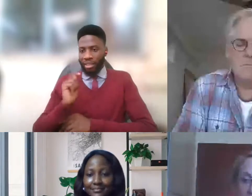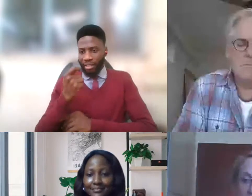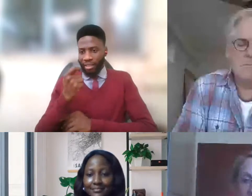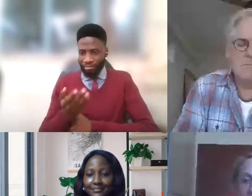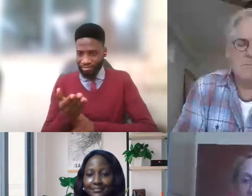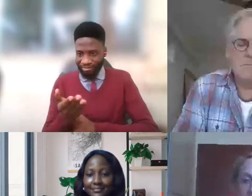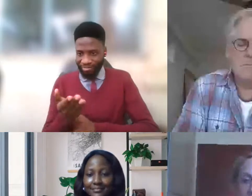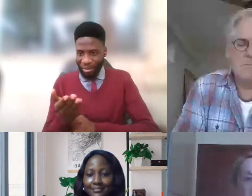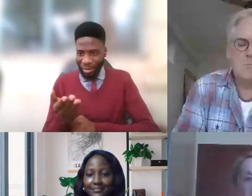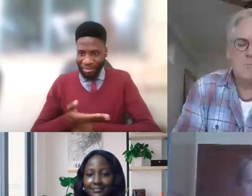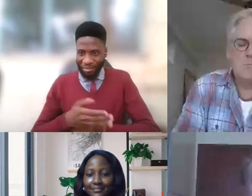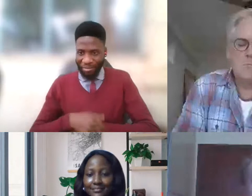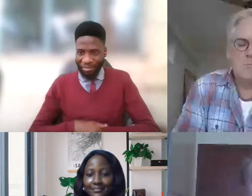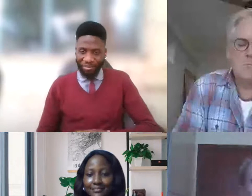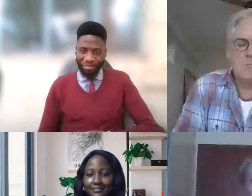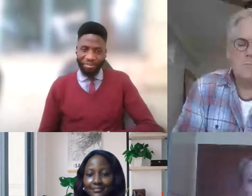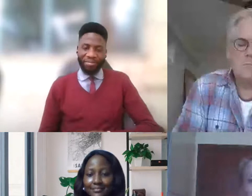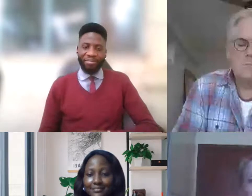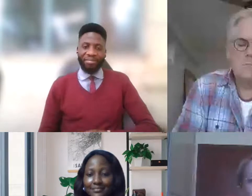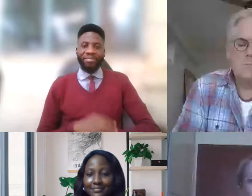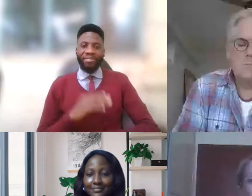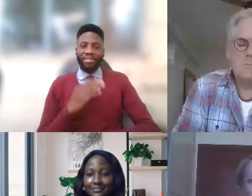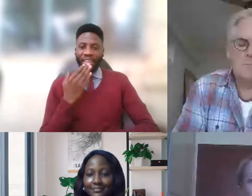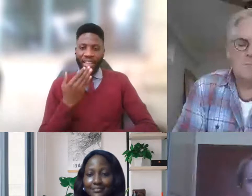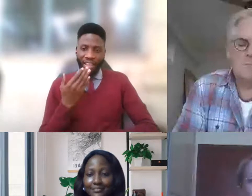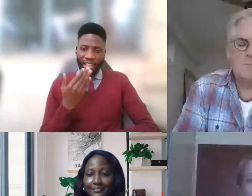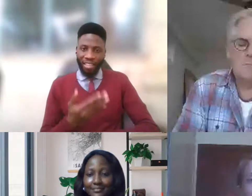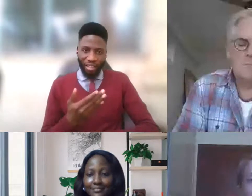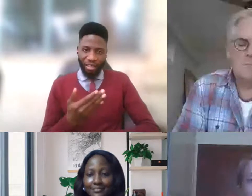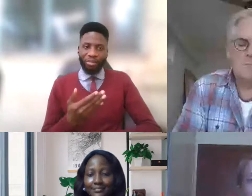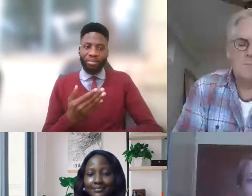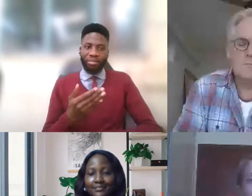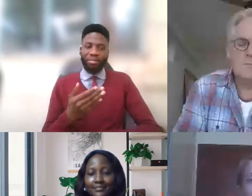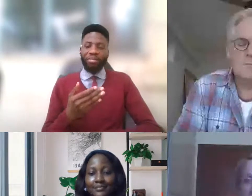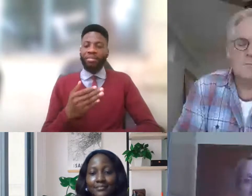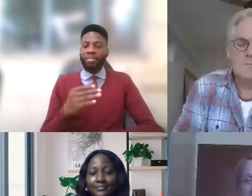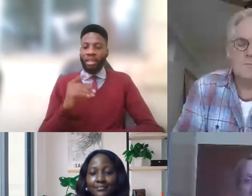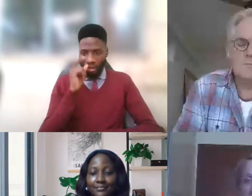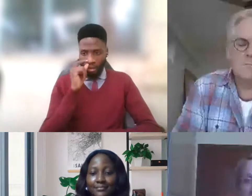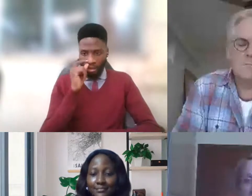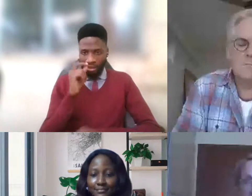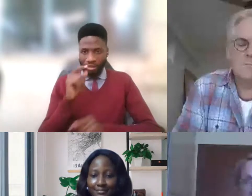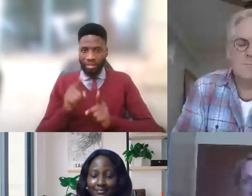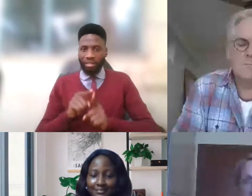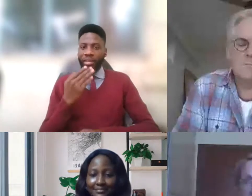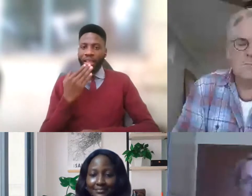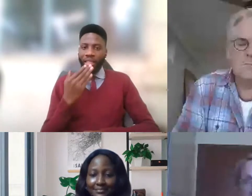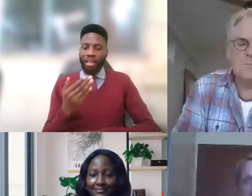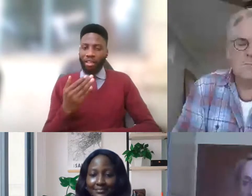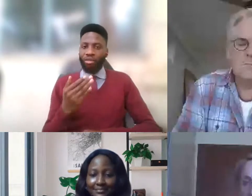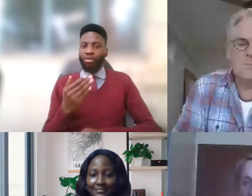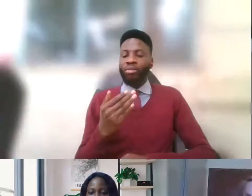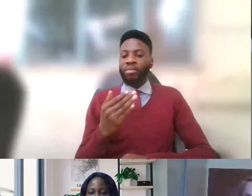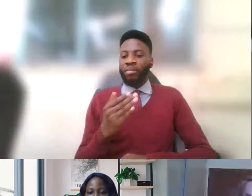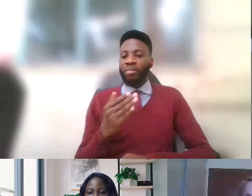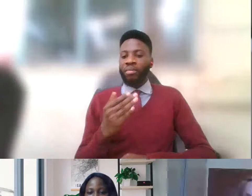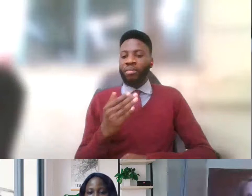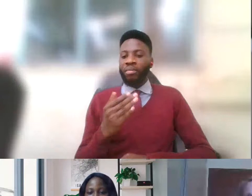to the next speaker, Blessing. Blessing is a software engineer at Microsoft. Blessing,